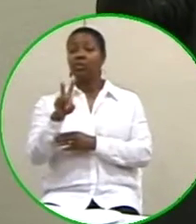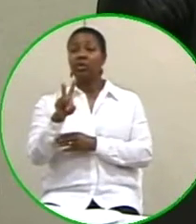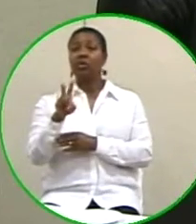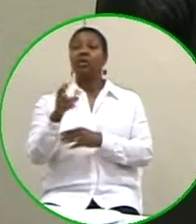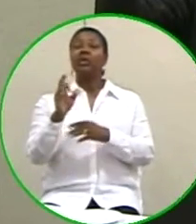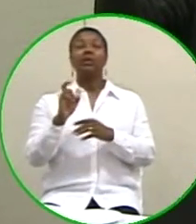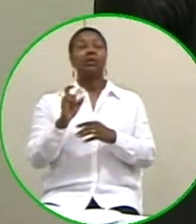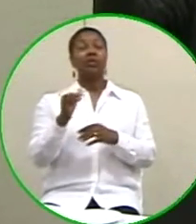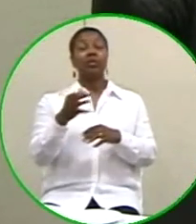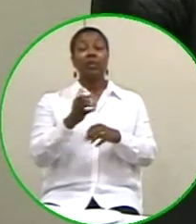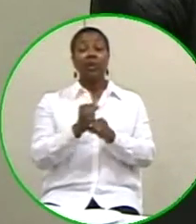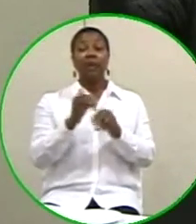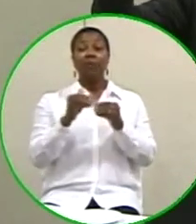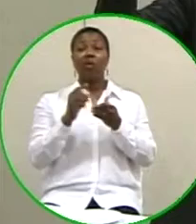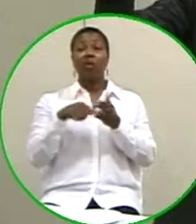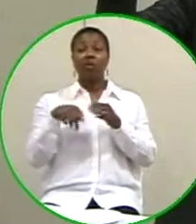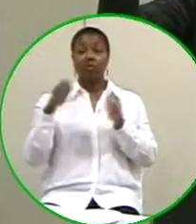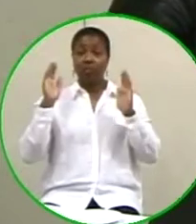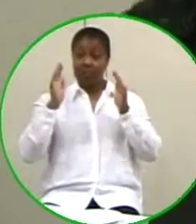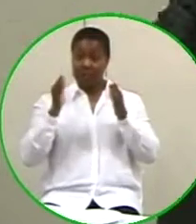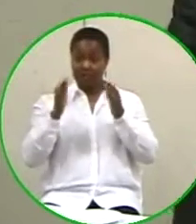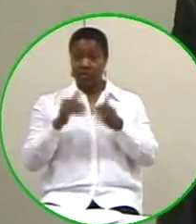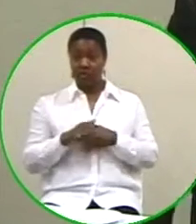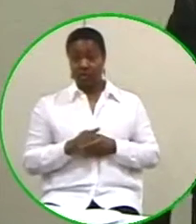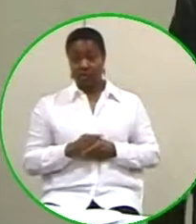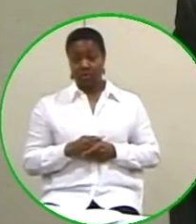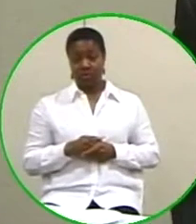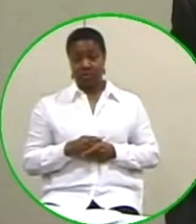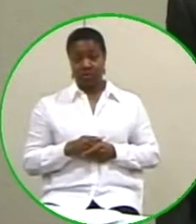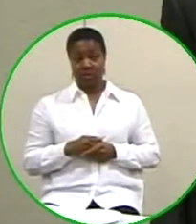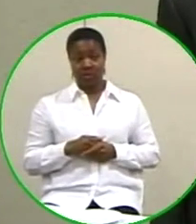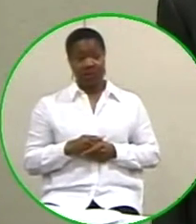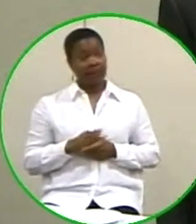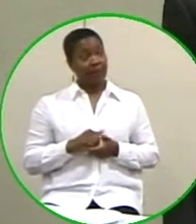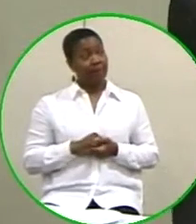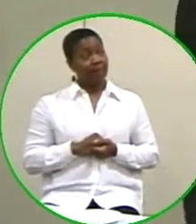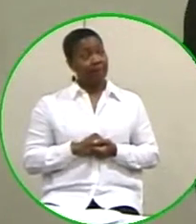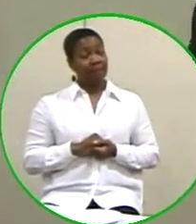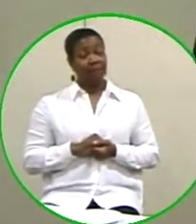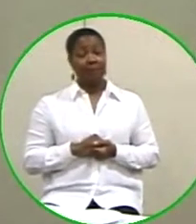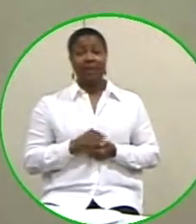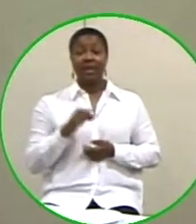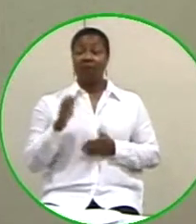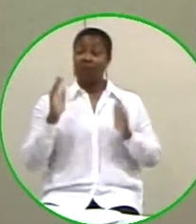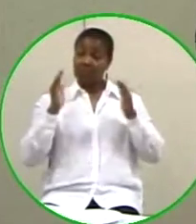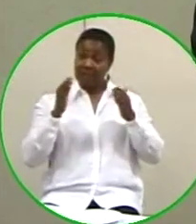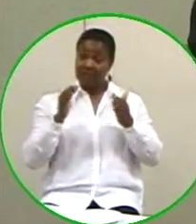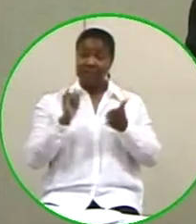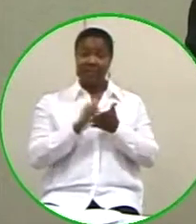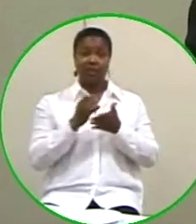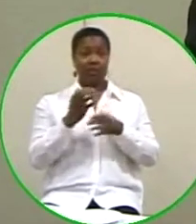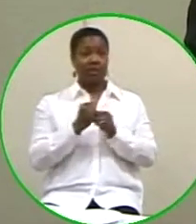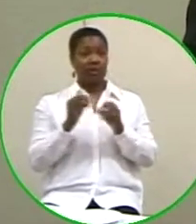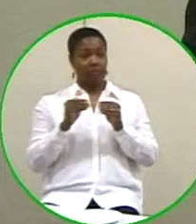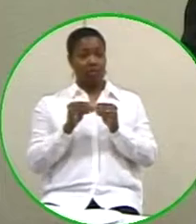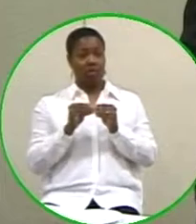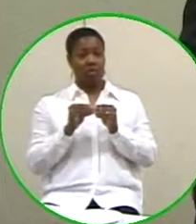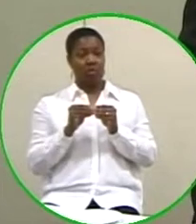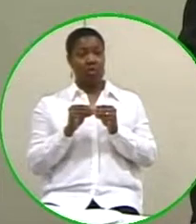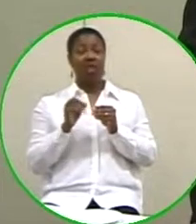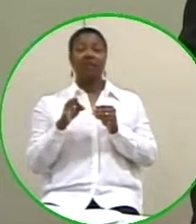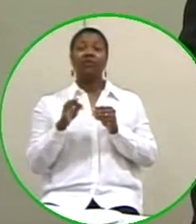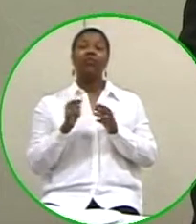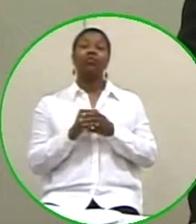get more of what you pay attention to. You get more of what you pay attention to. If